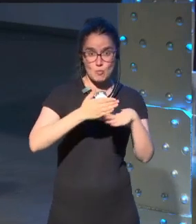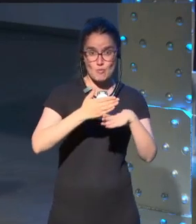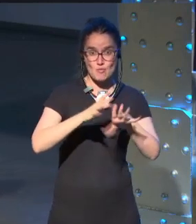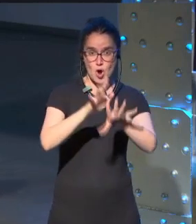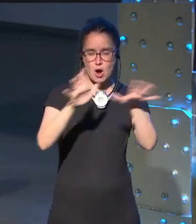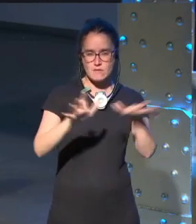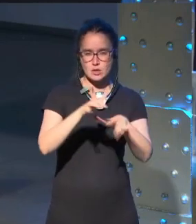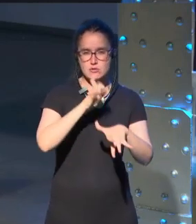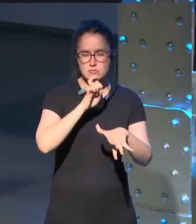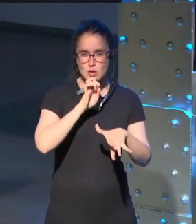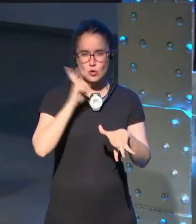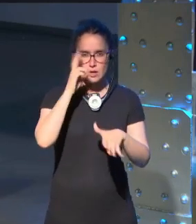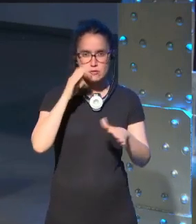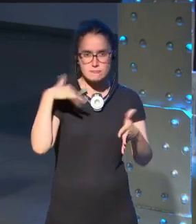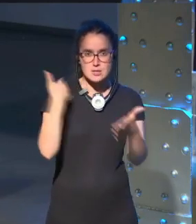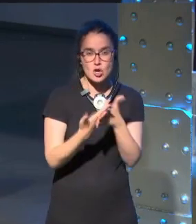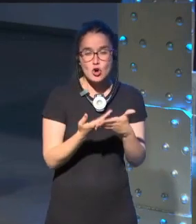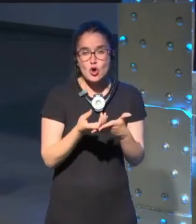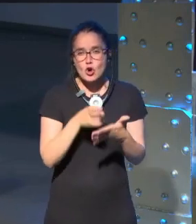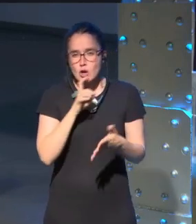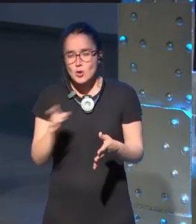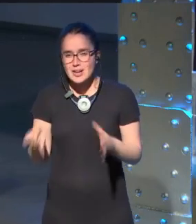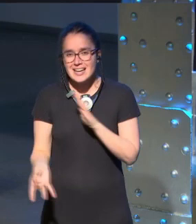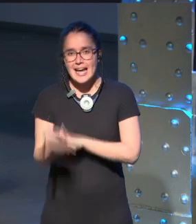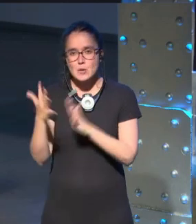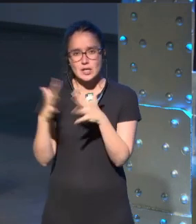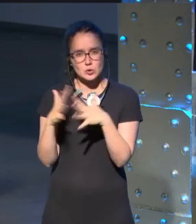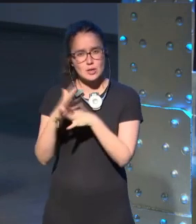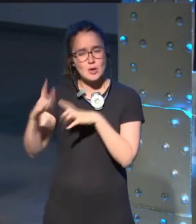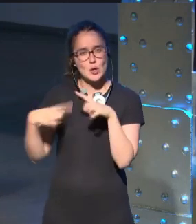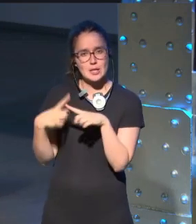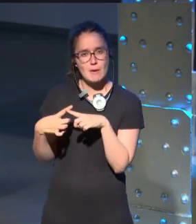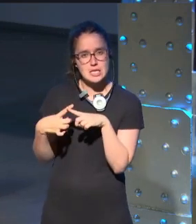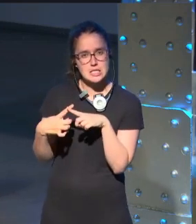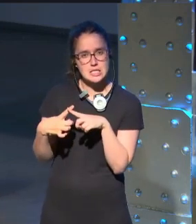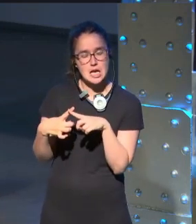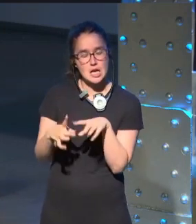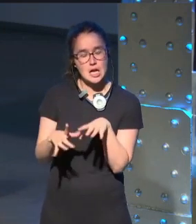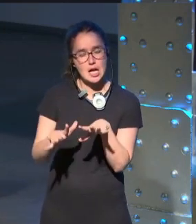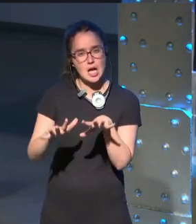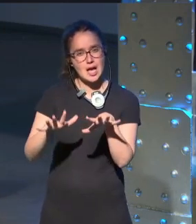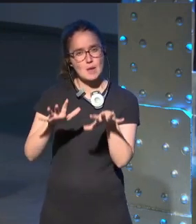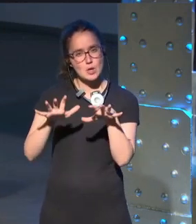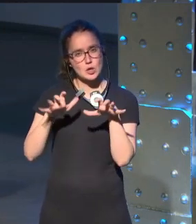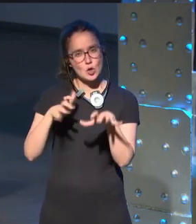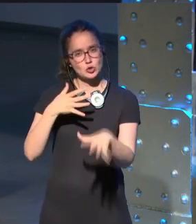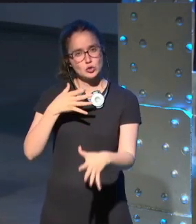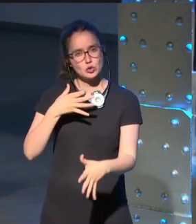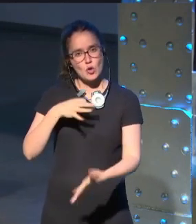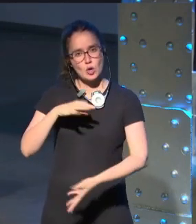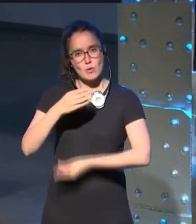years after you retired from your first career, and you learned how to build a structure, but also apart from the structure you also